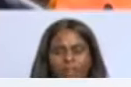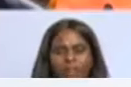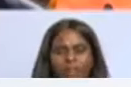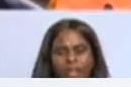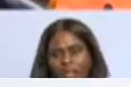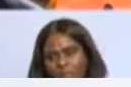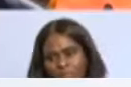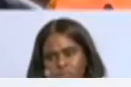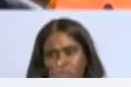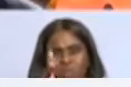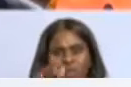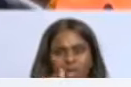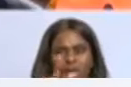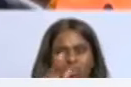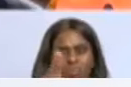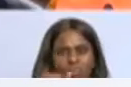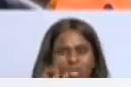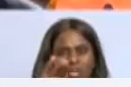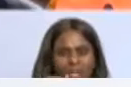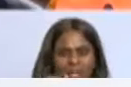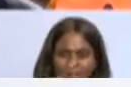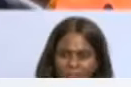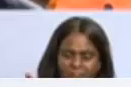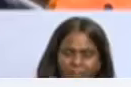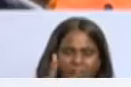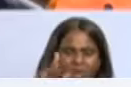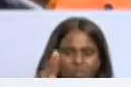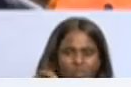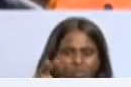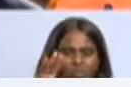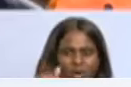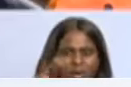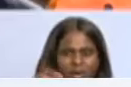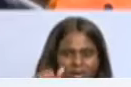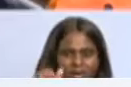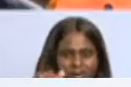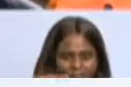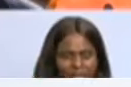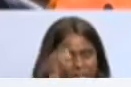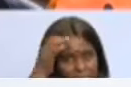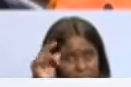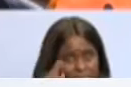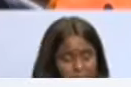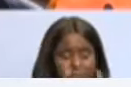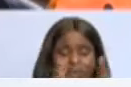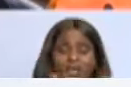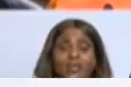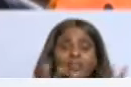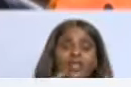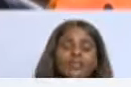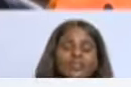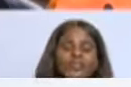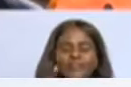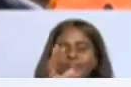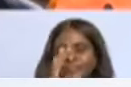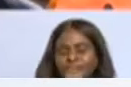Kalumbila, Lumwana, into Chingola. Very important. Very important, Madam